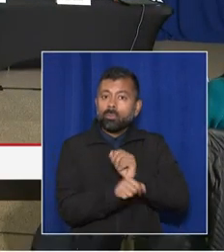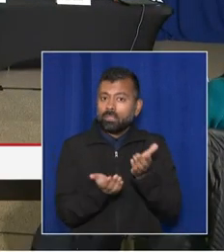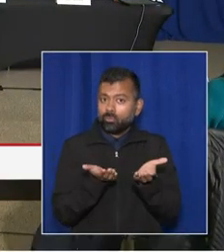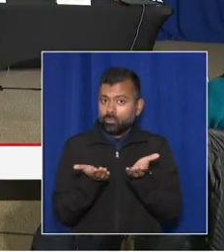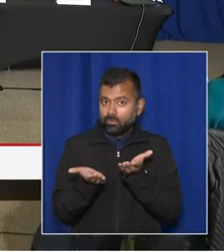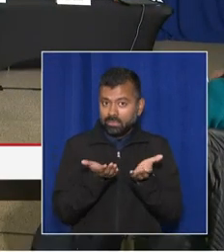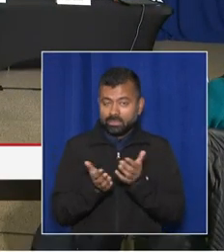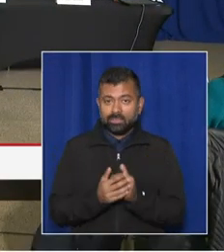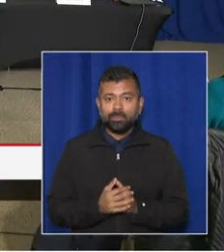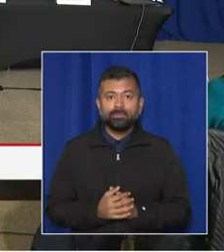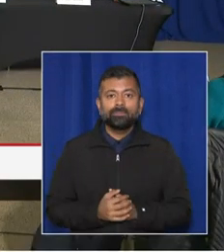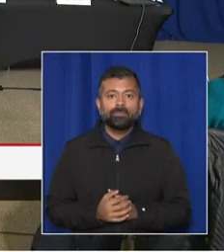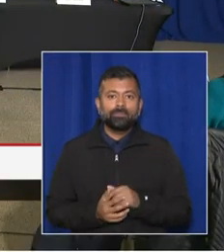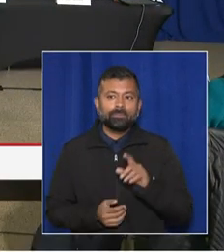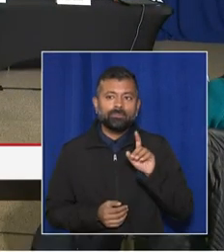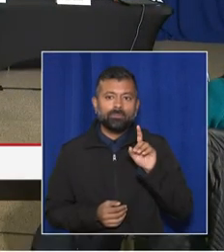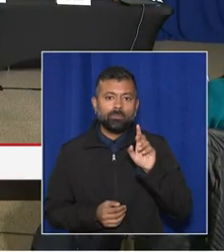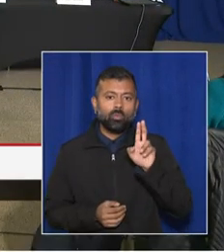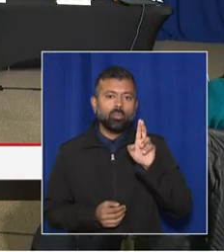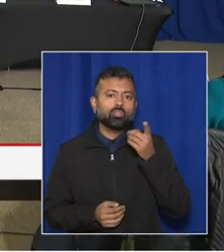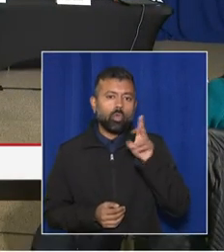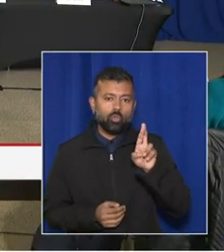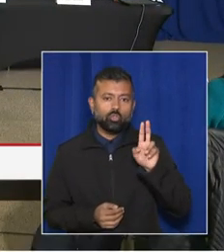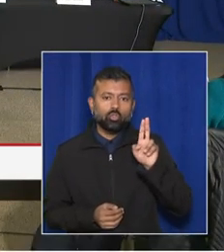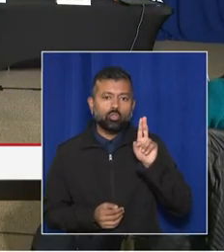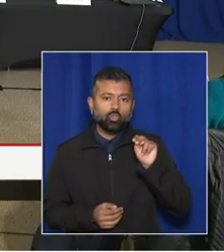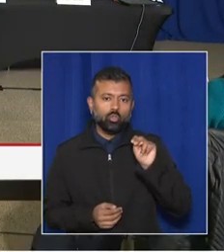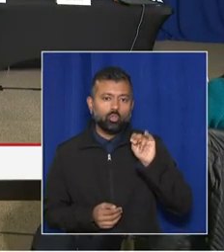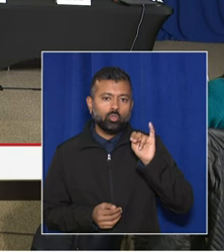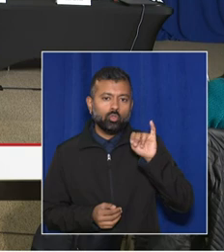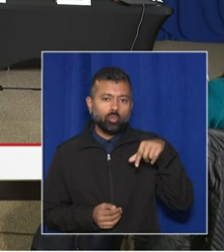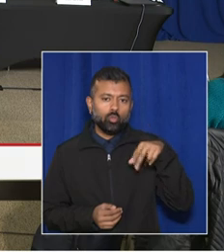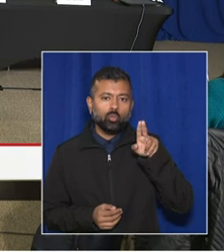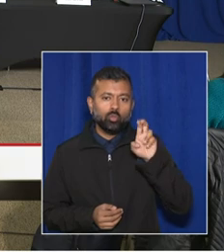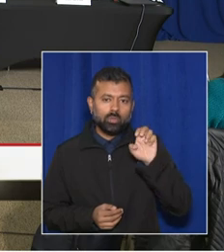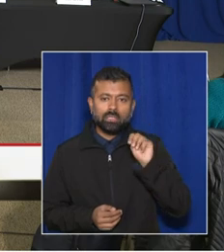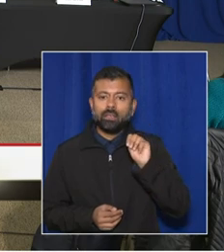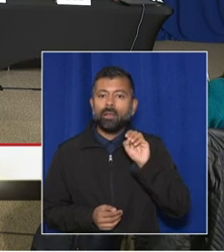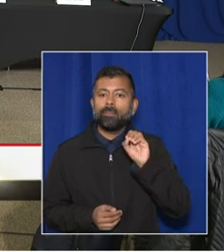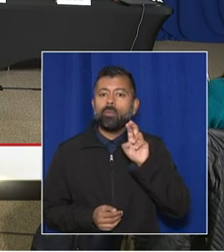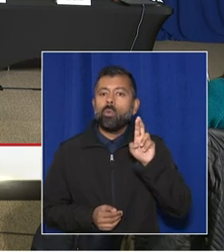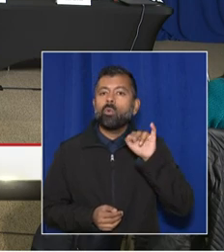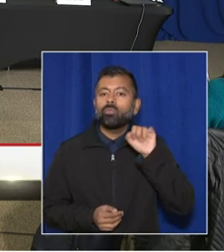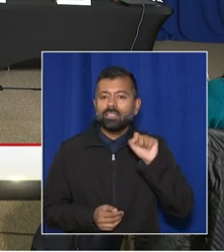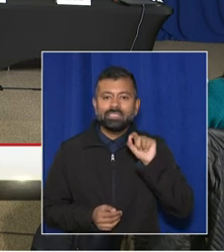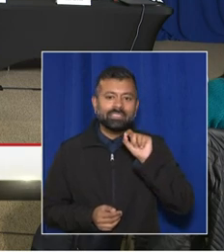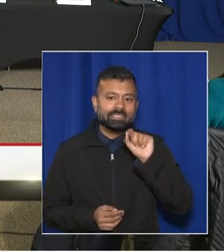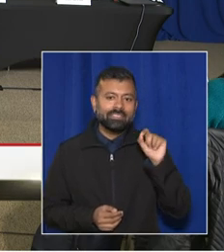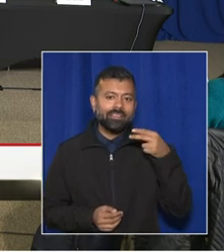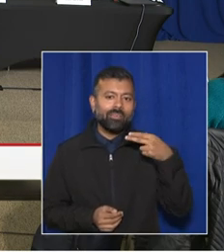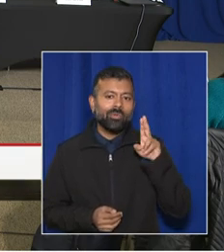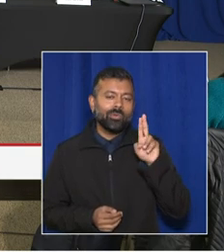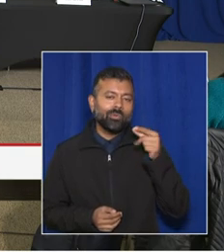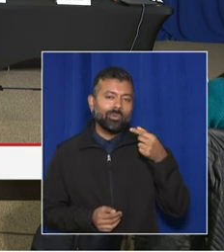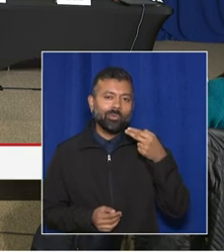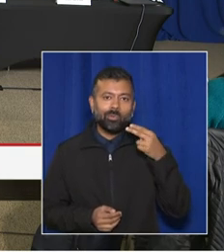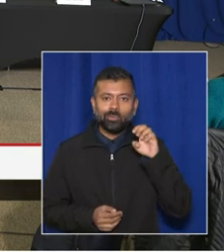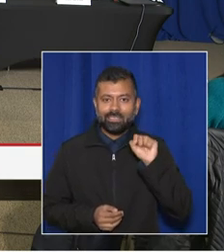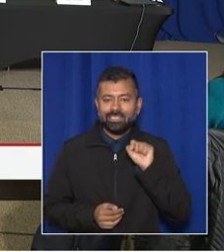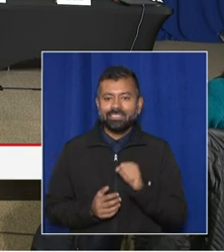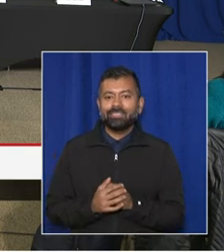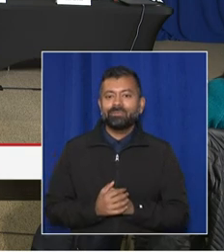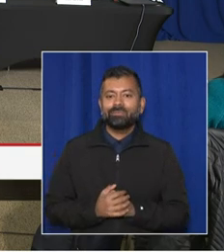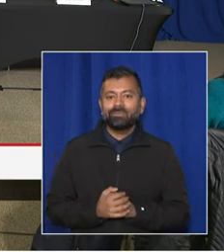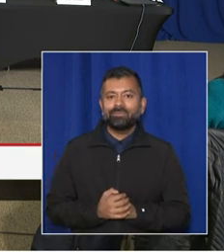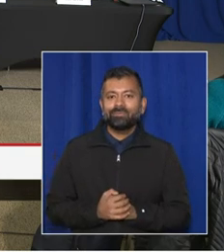Well, thank you, Deputy Mayor Kine, and thank you, Mayor Bowser, for an opportunity to provide an update specifically on how to apply for